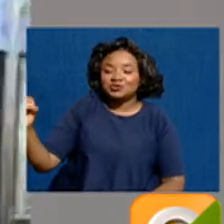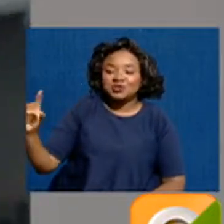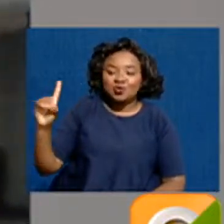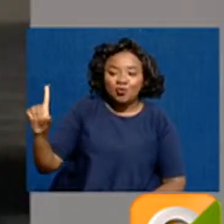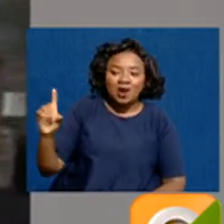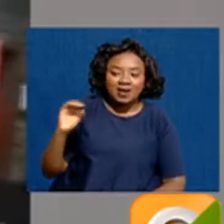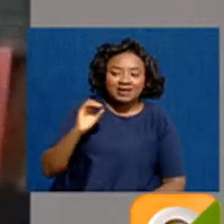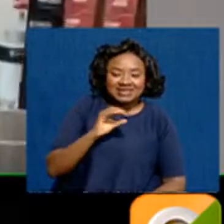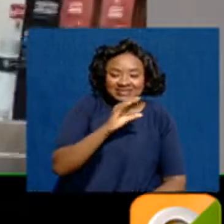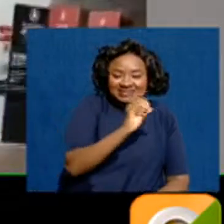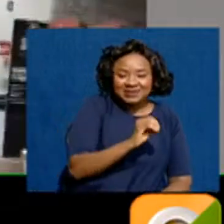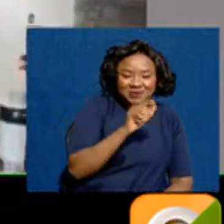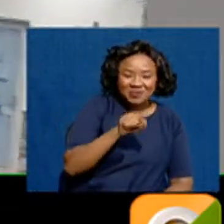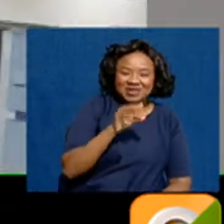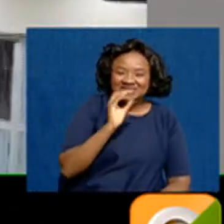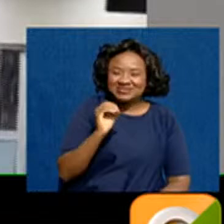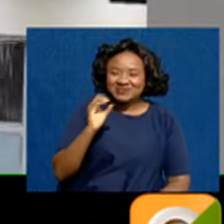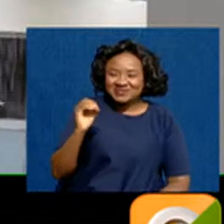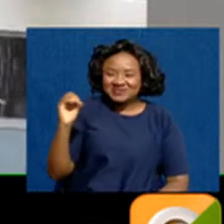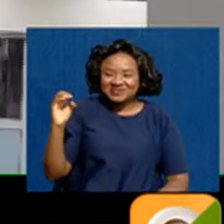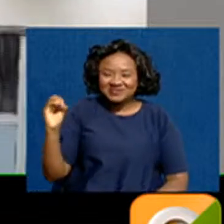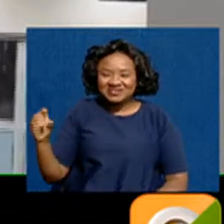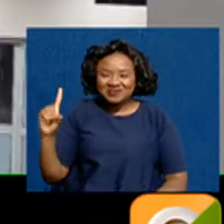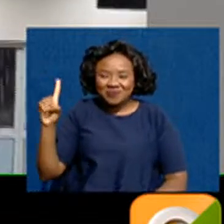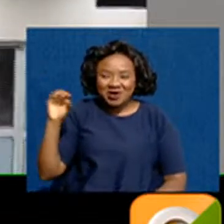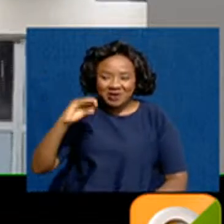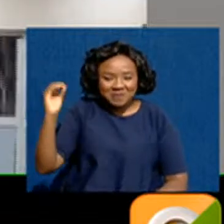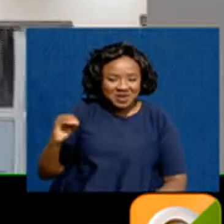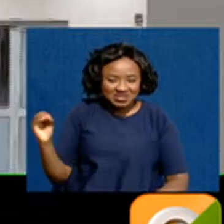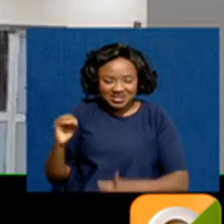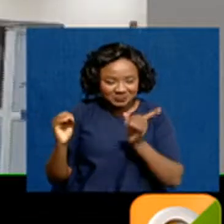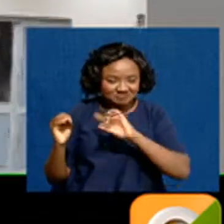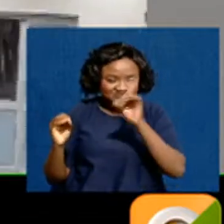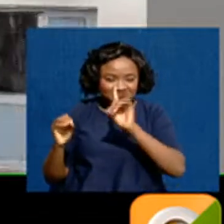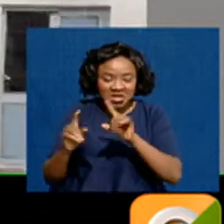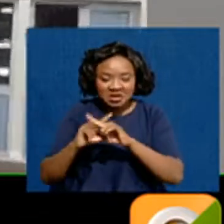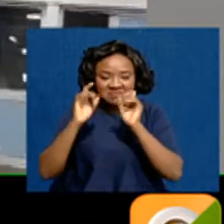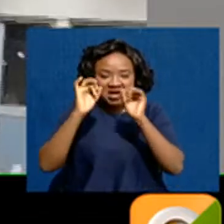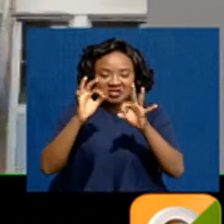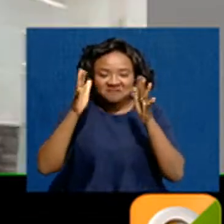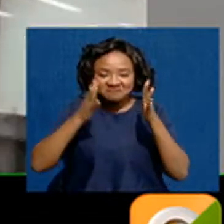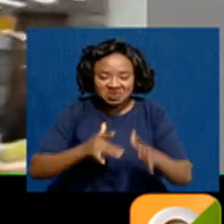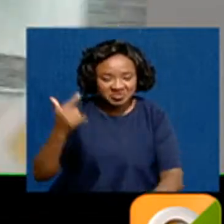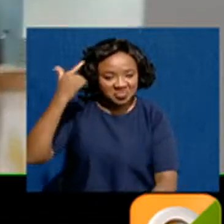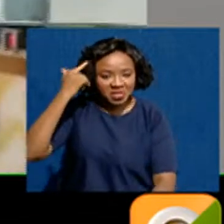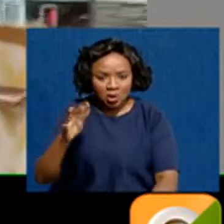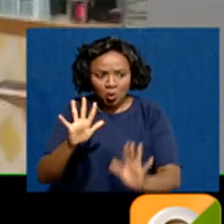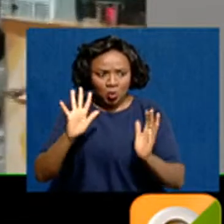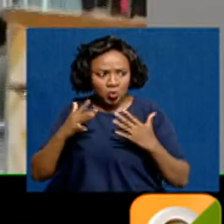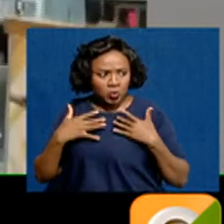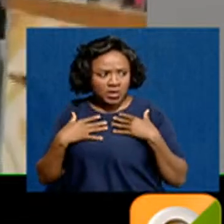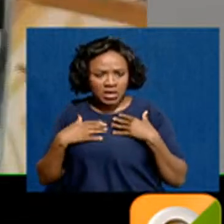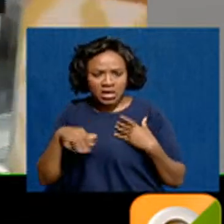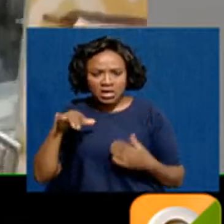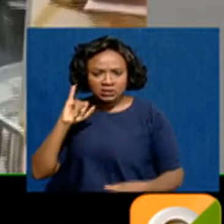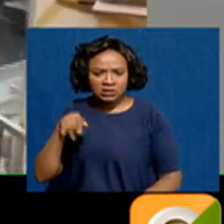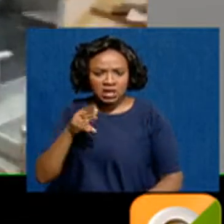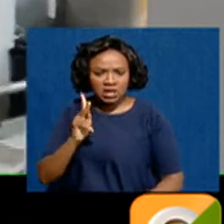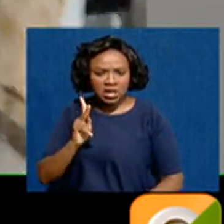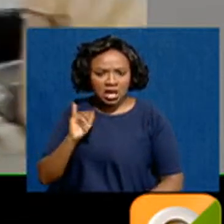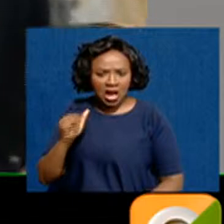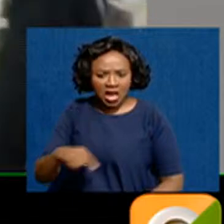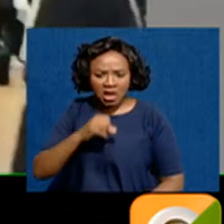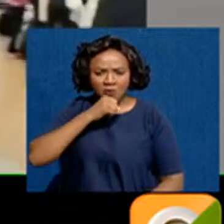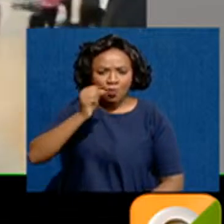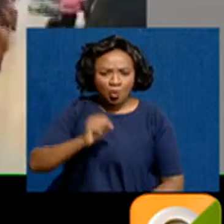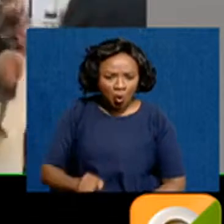0.00001% of the airport. But then for someone to make a conclusion that Jomo Kenyatta Airport is useless, it's backward. Who